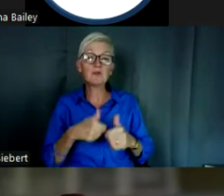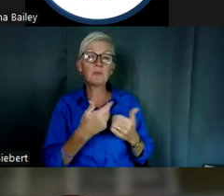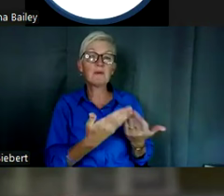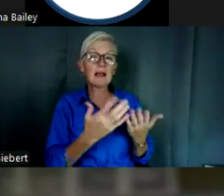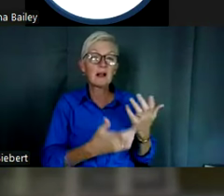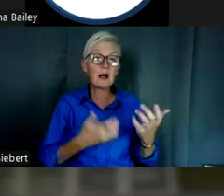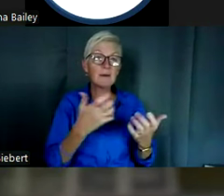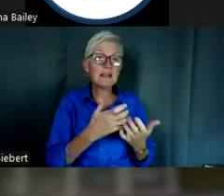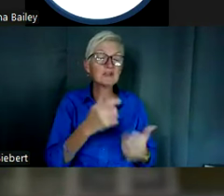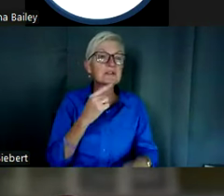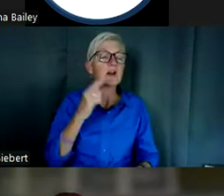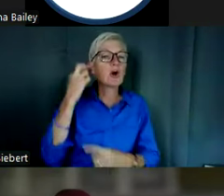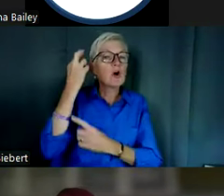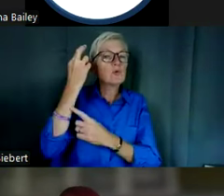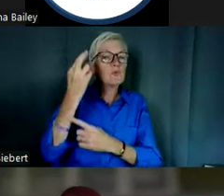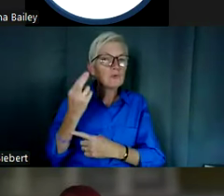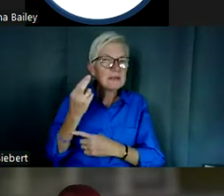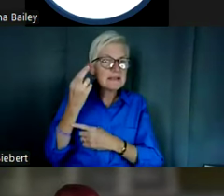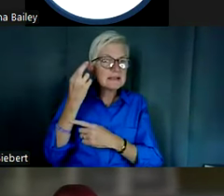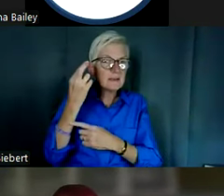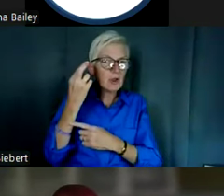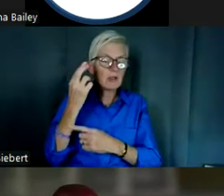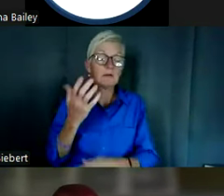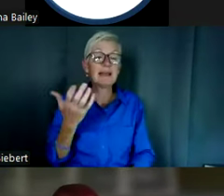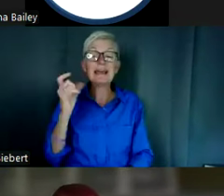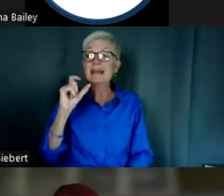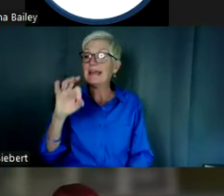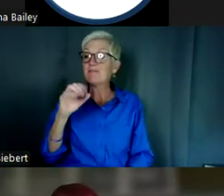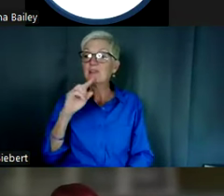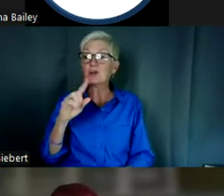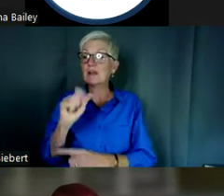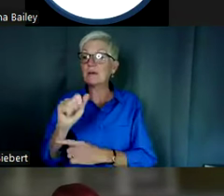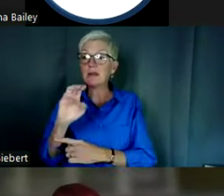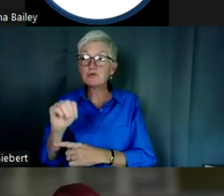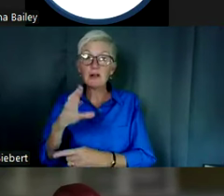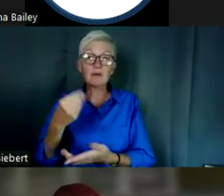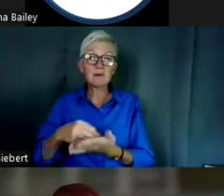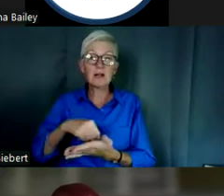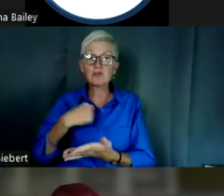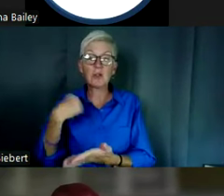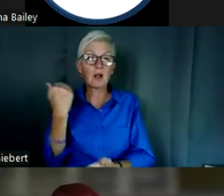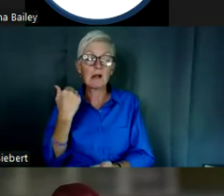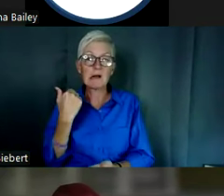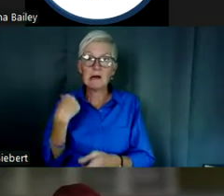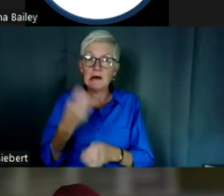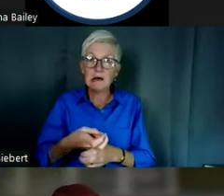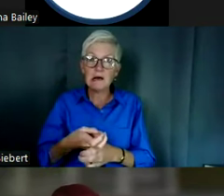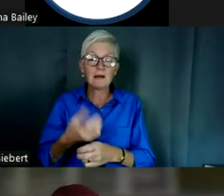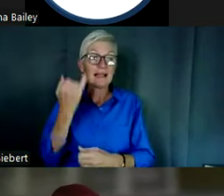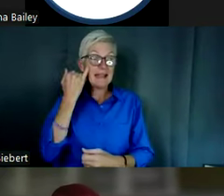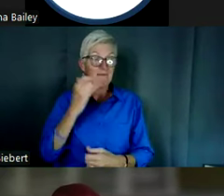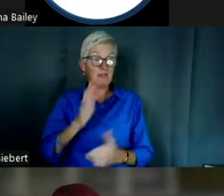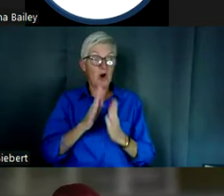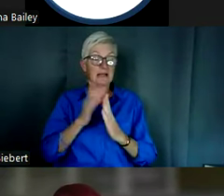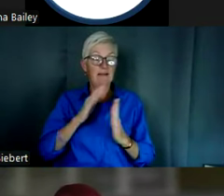There could be an administrative or a financial hardship. For example, somebody asking for a flexible work schedule that doesn't,